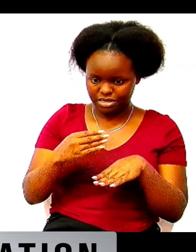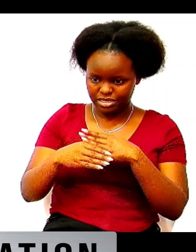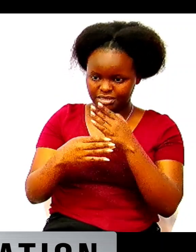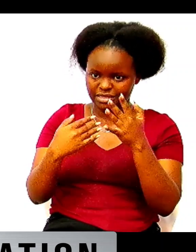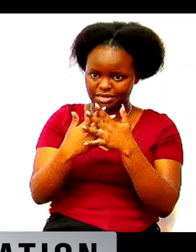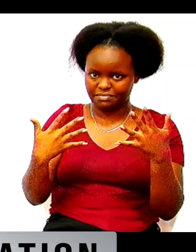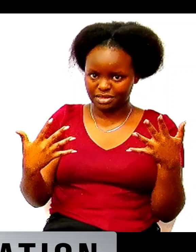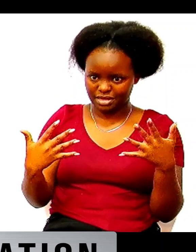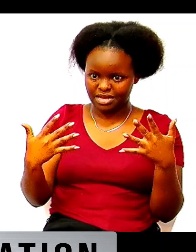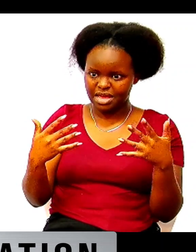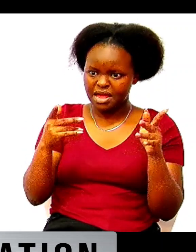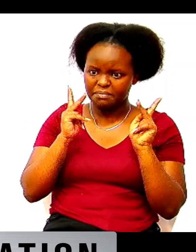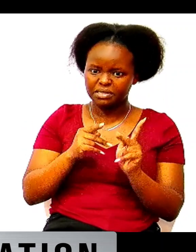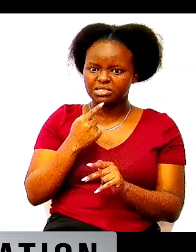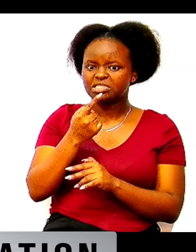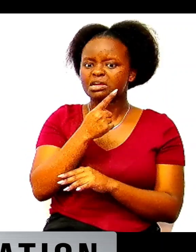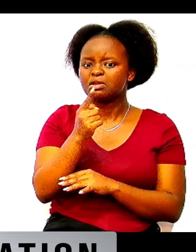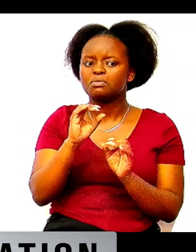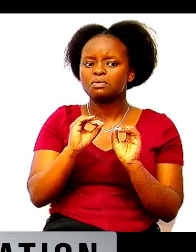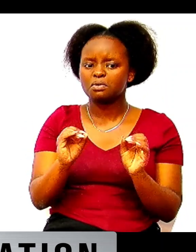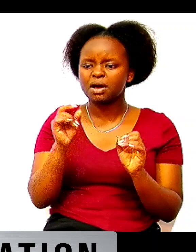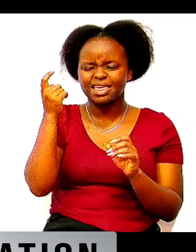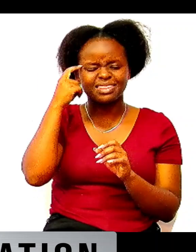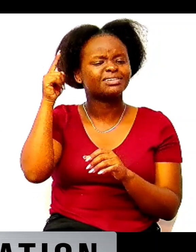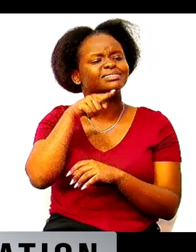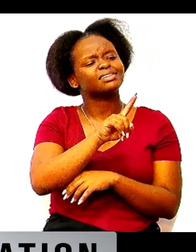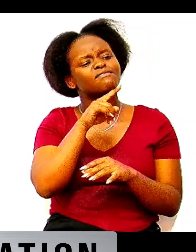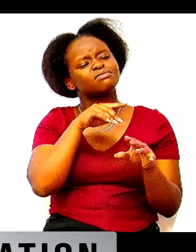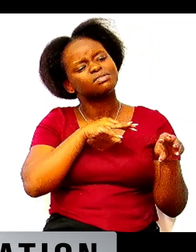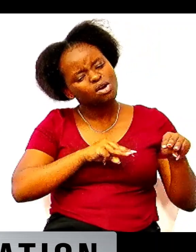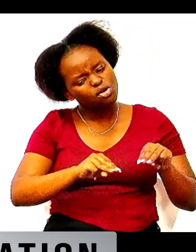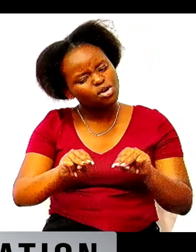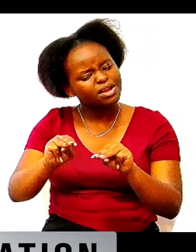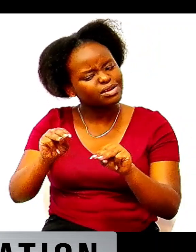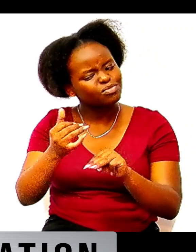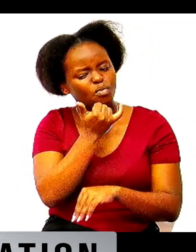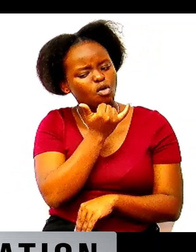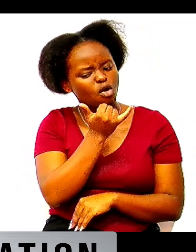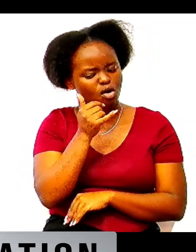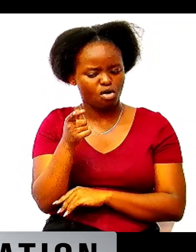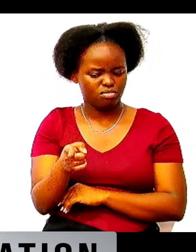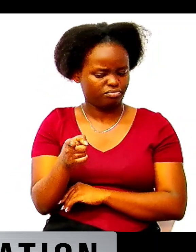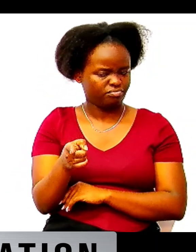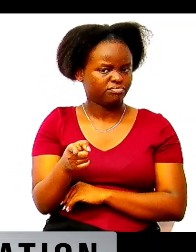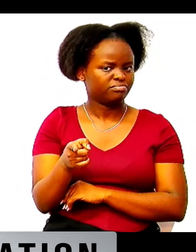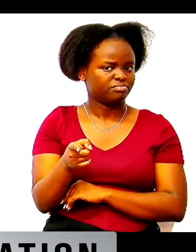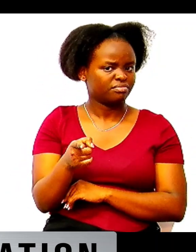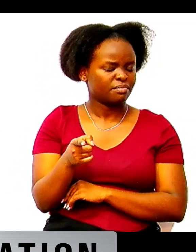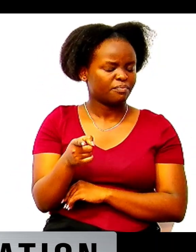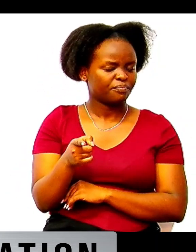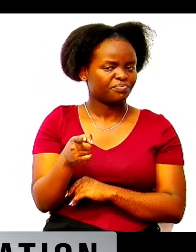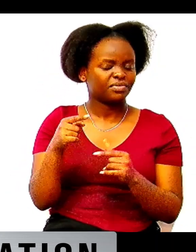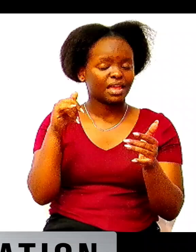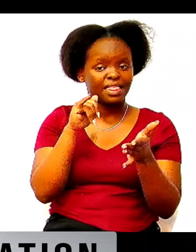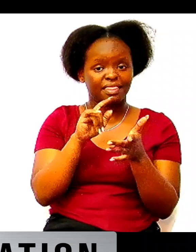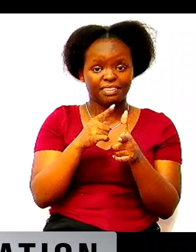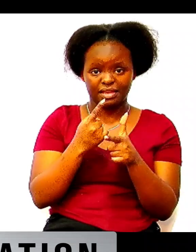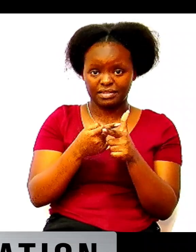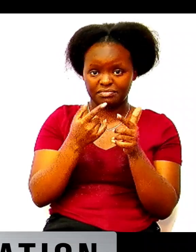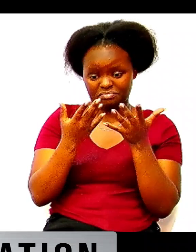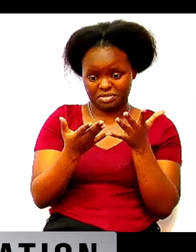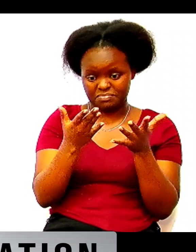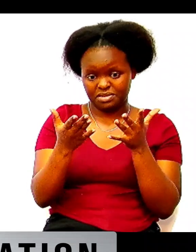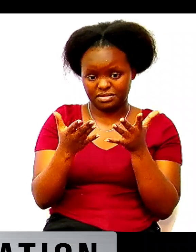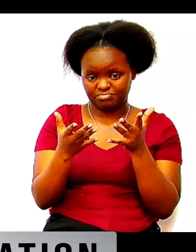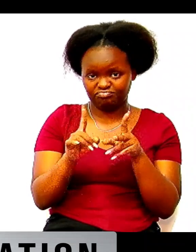somebody doesn't tell you that I think you're going wrong on this part of this building, then you may end up creating something